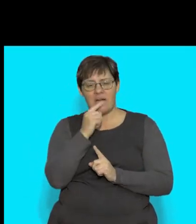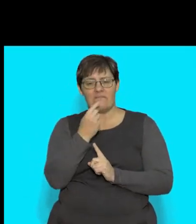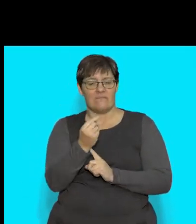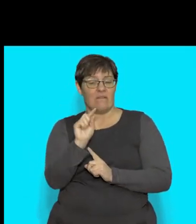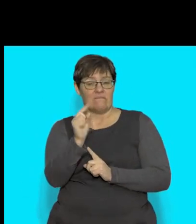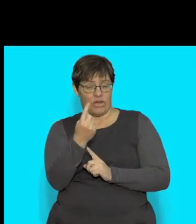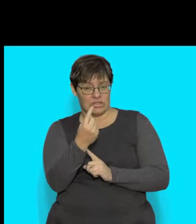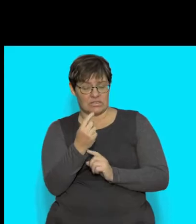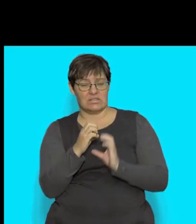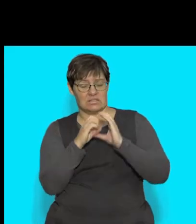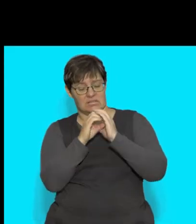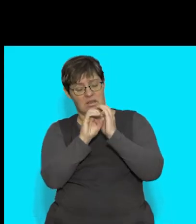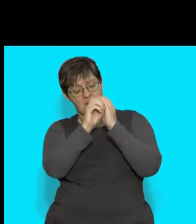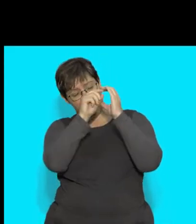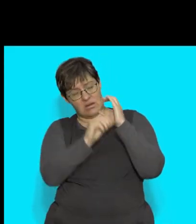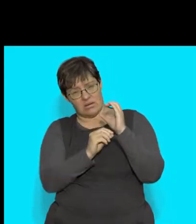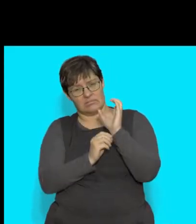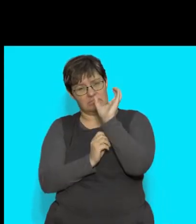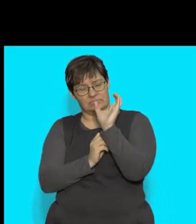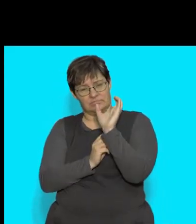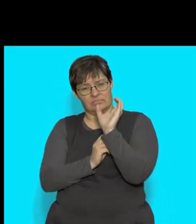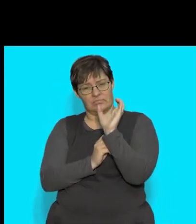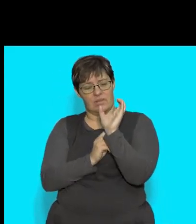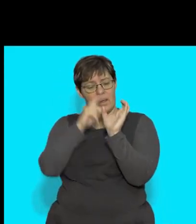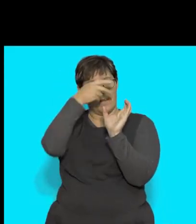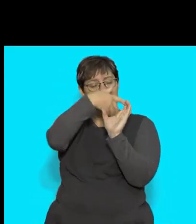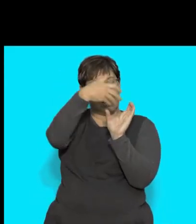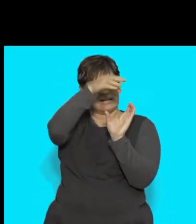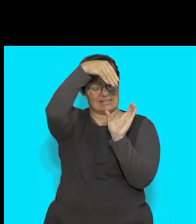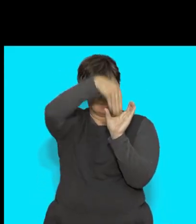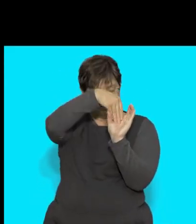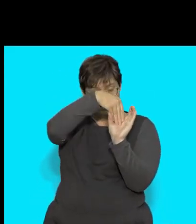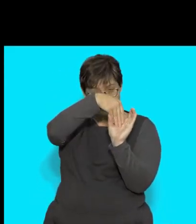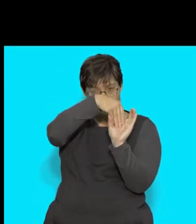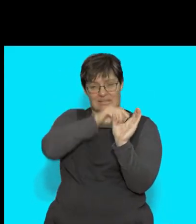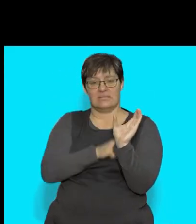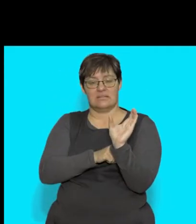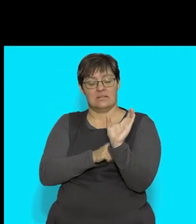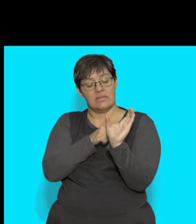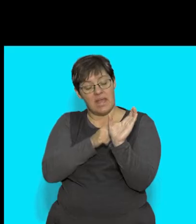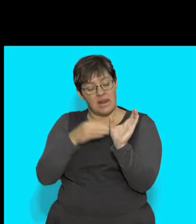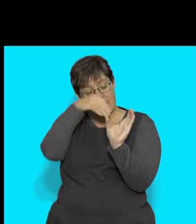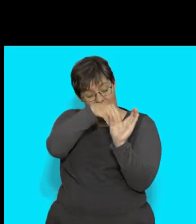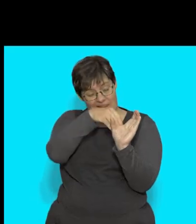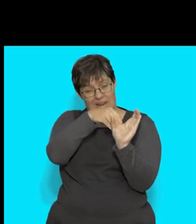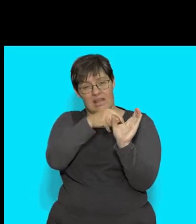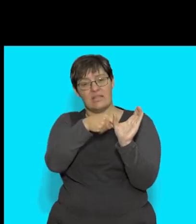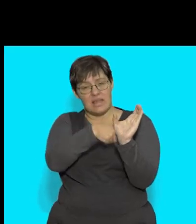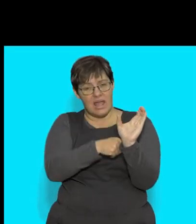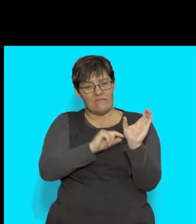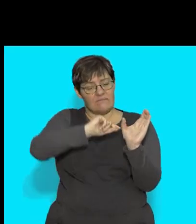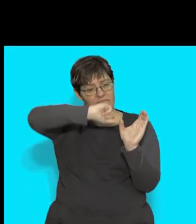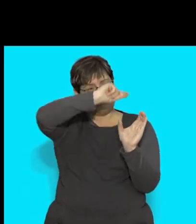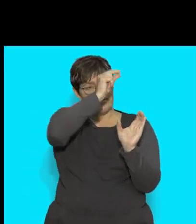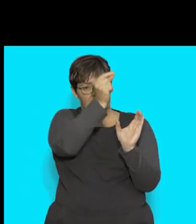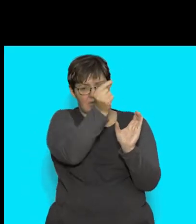is where the blood meets the nephron, and then we have all these different